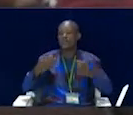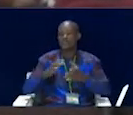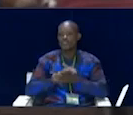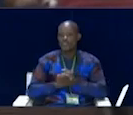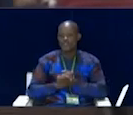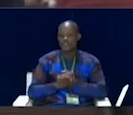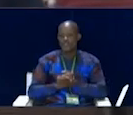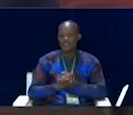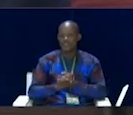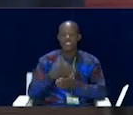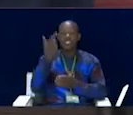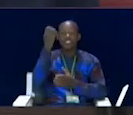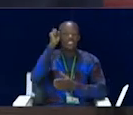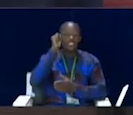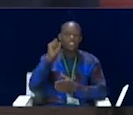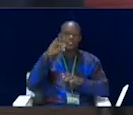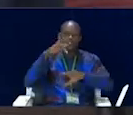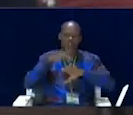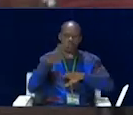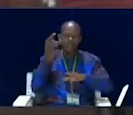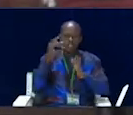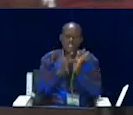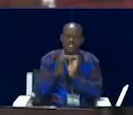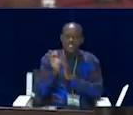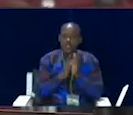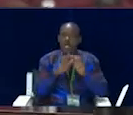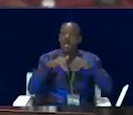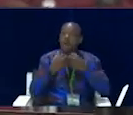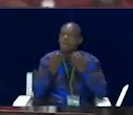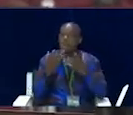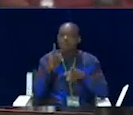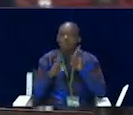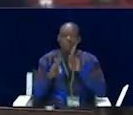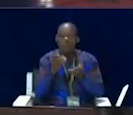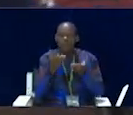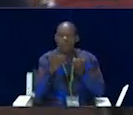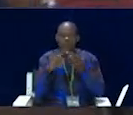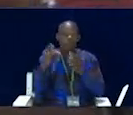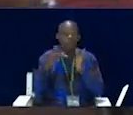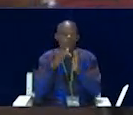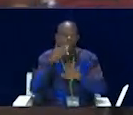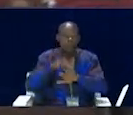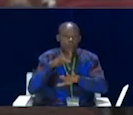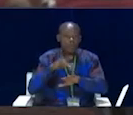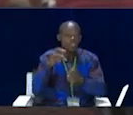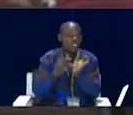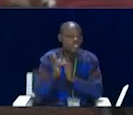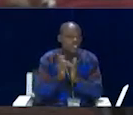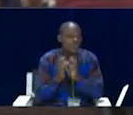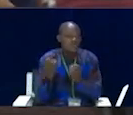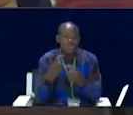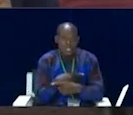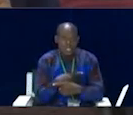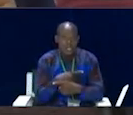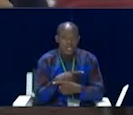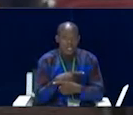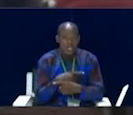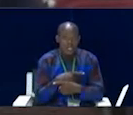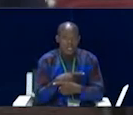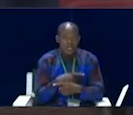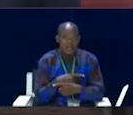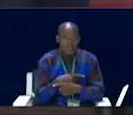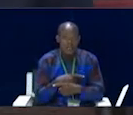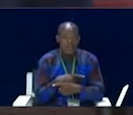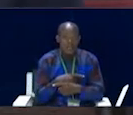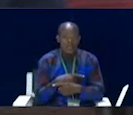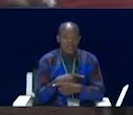whole. She touched the Lord. How many of us will touch the Lord today? How many of us will touch the Lord today via prayer?